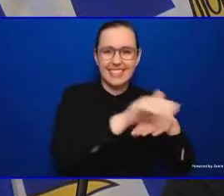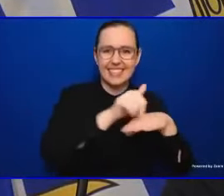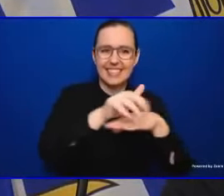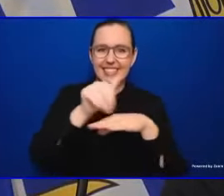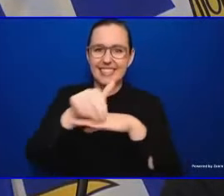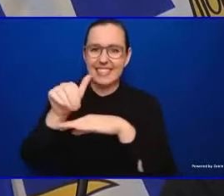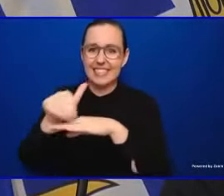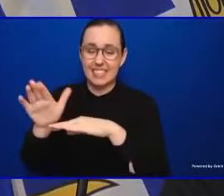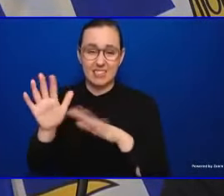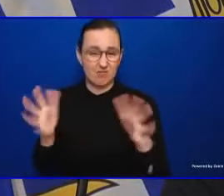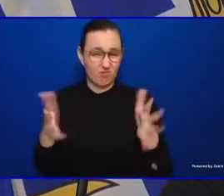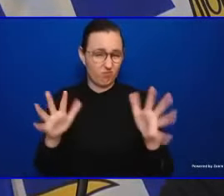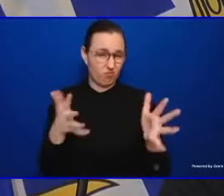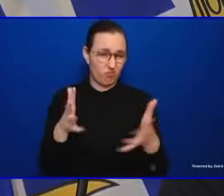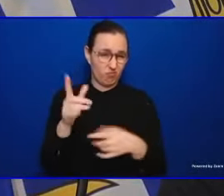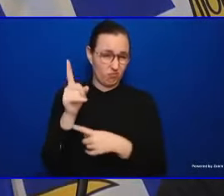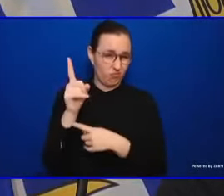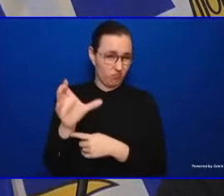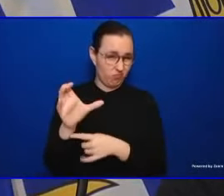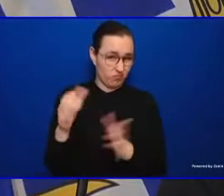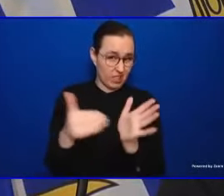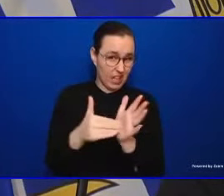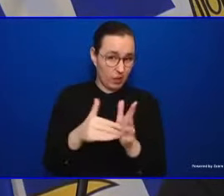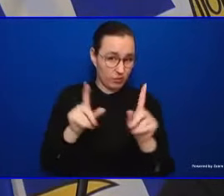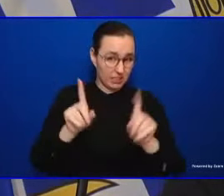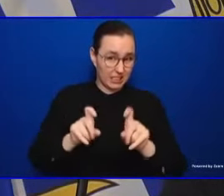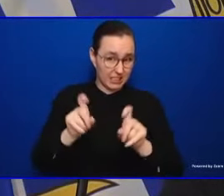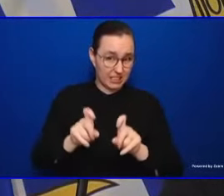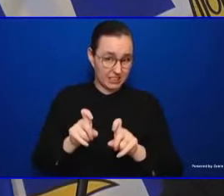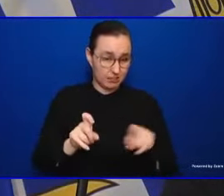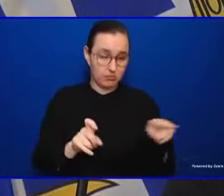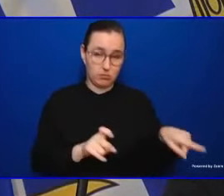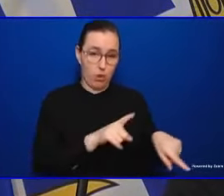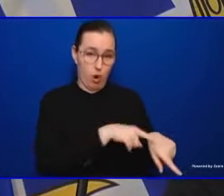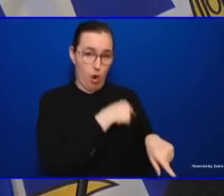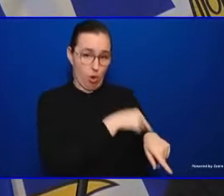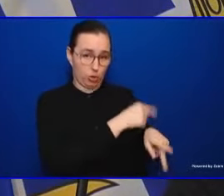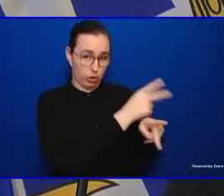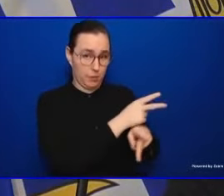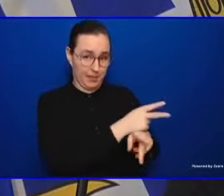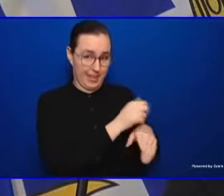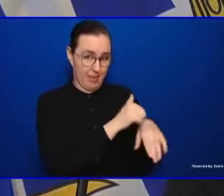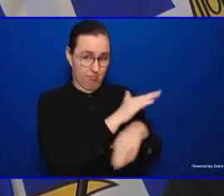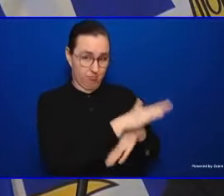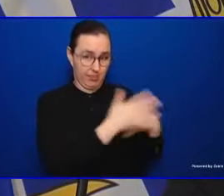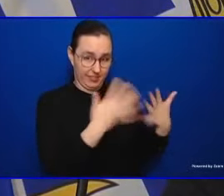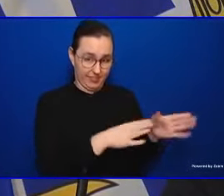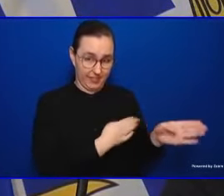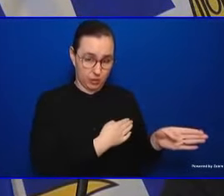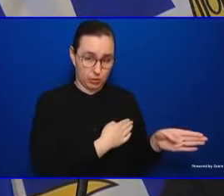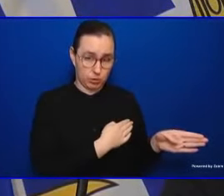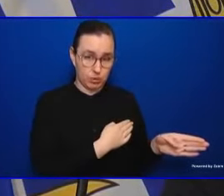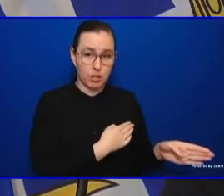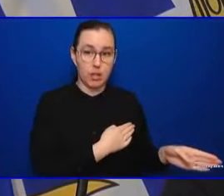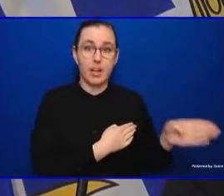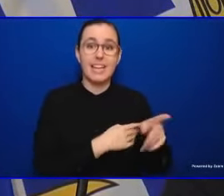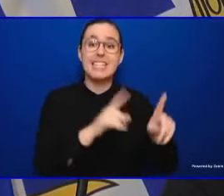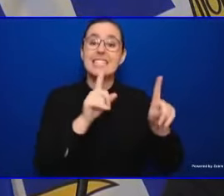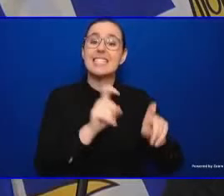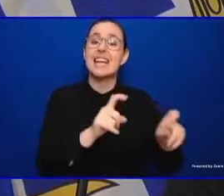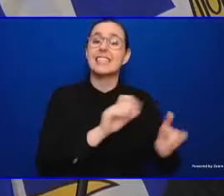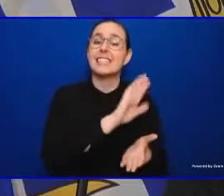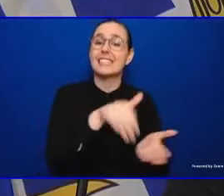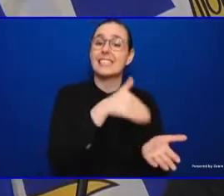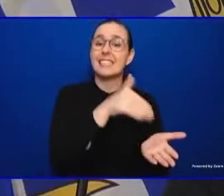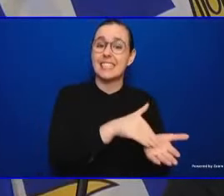long-term care facilities, to testing sites. We're now over 400, close to 500,000 tests supporting our testing